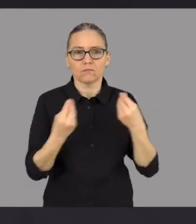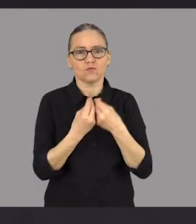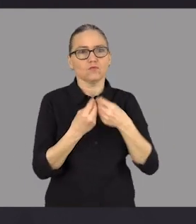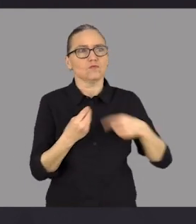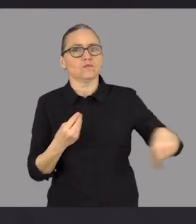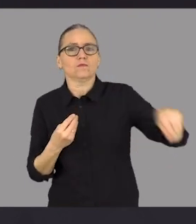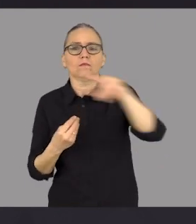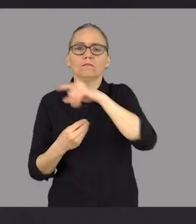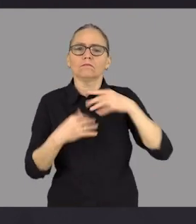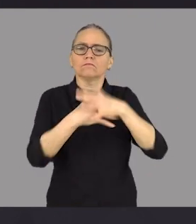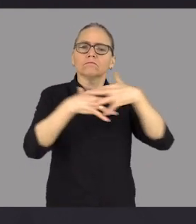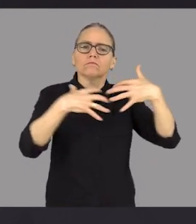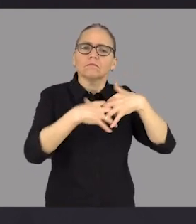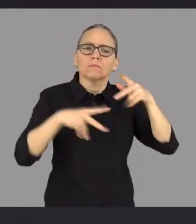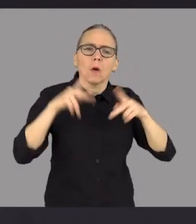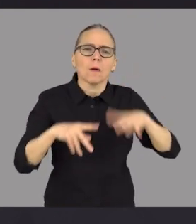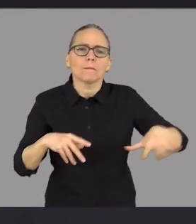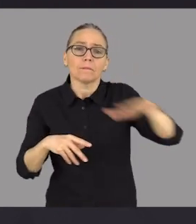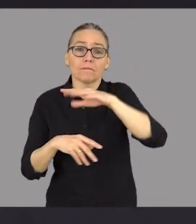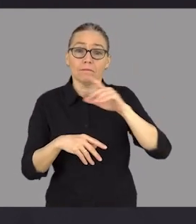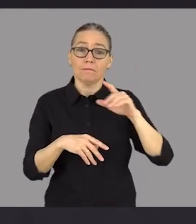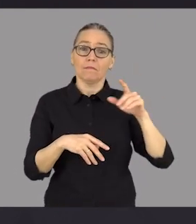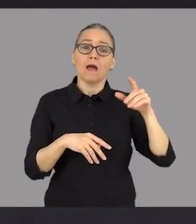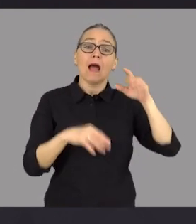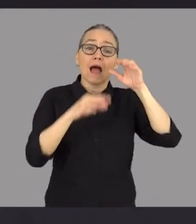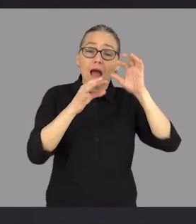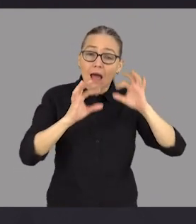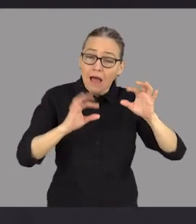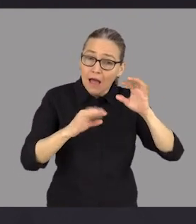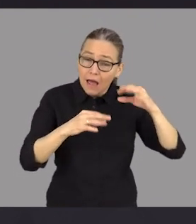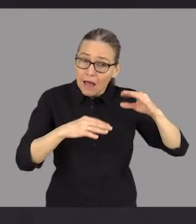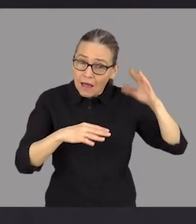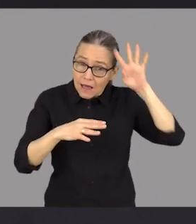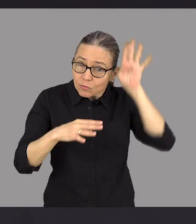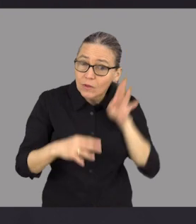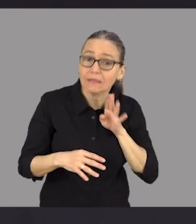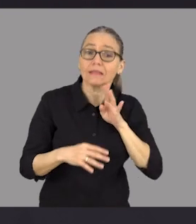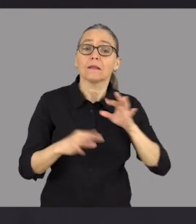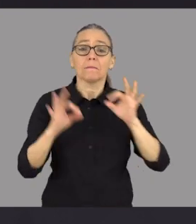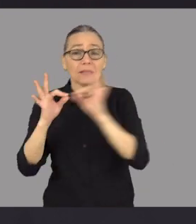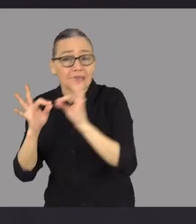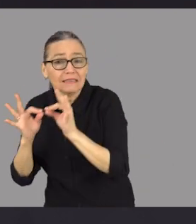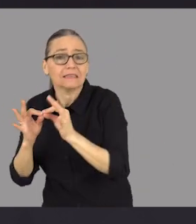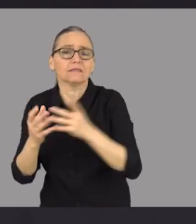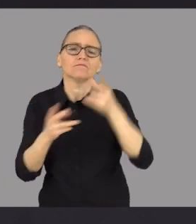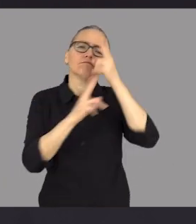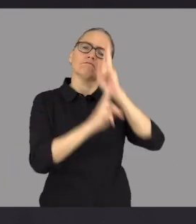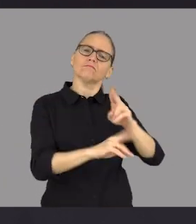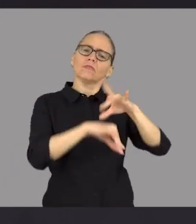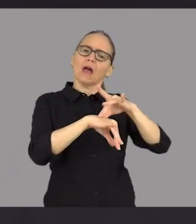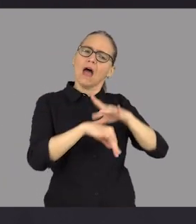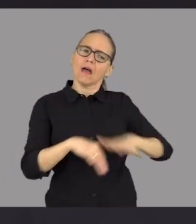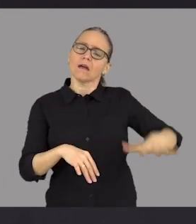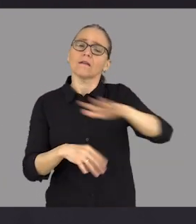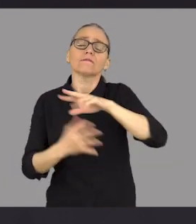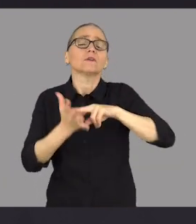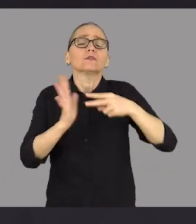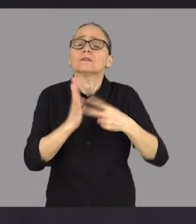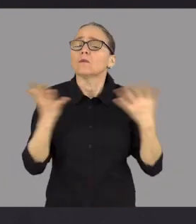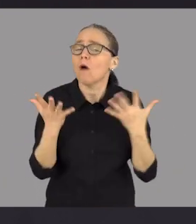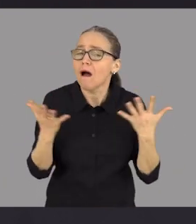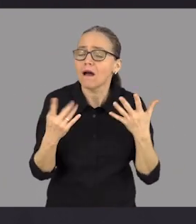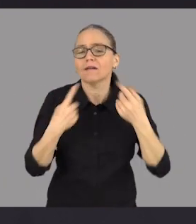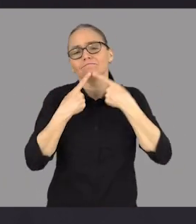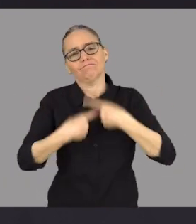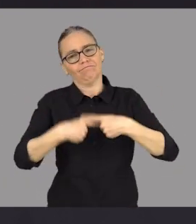From coast to coast, I acknowledge the ancestral and unceded territory of the Inuit, Métis, and